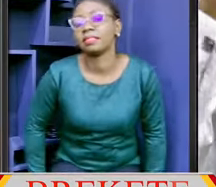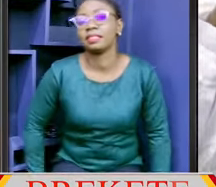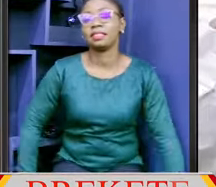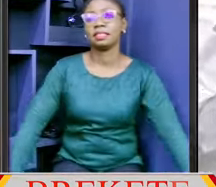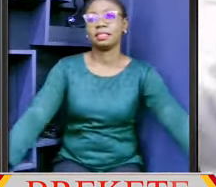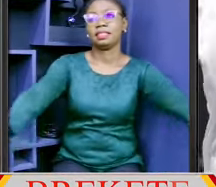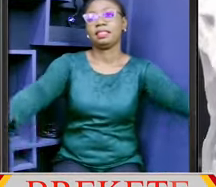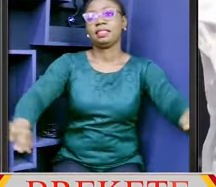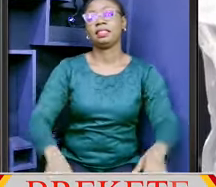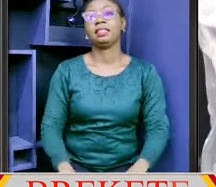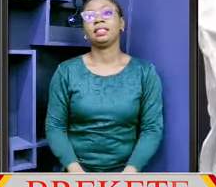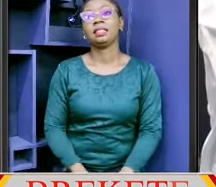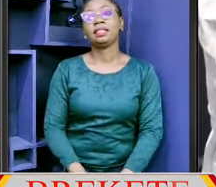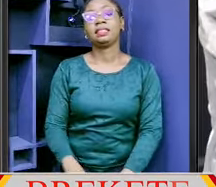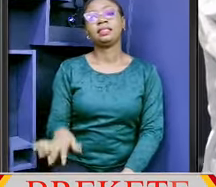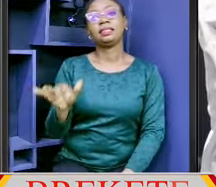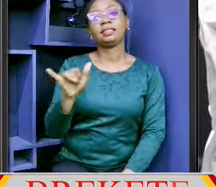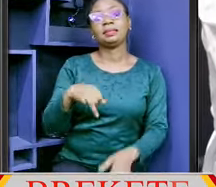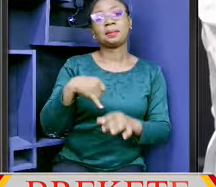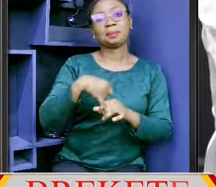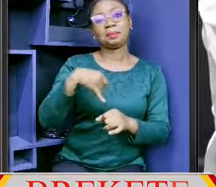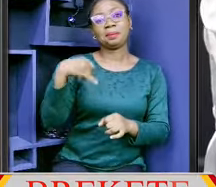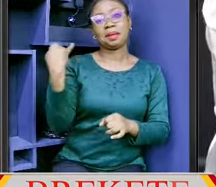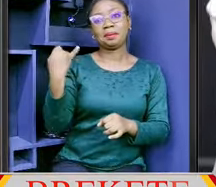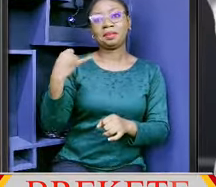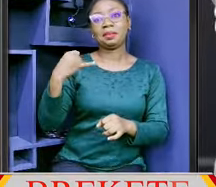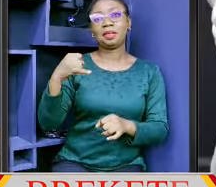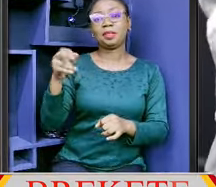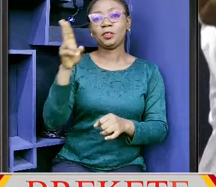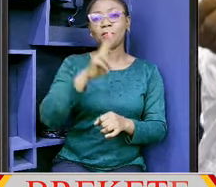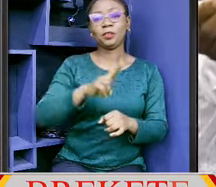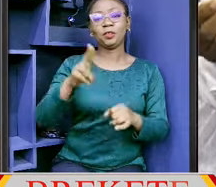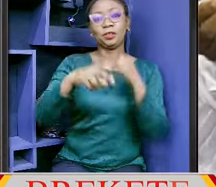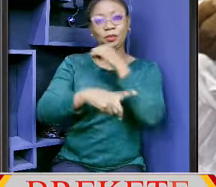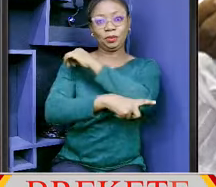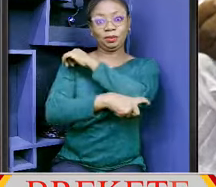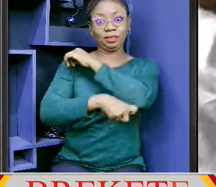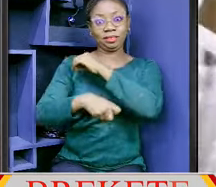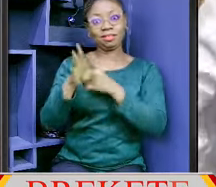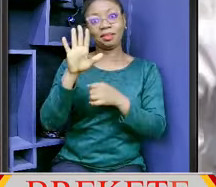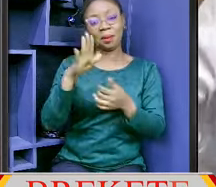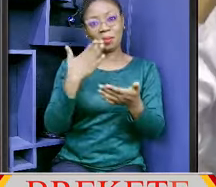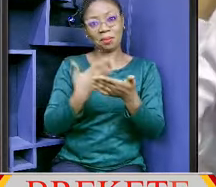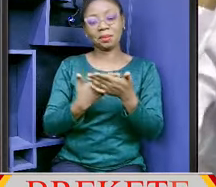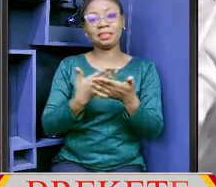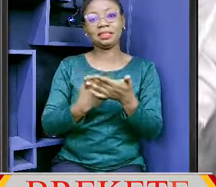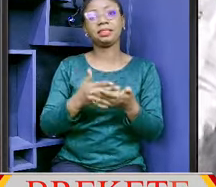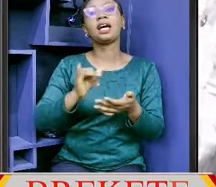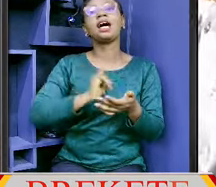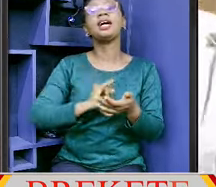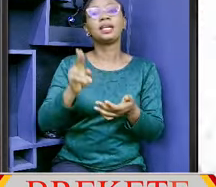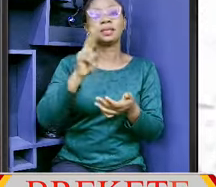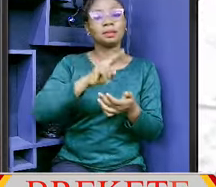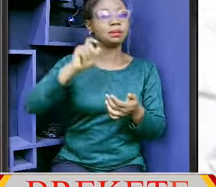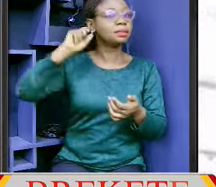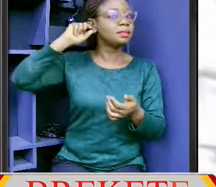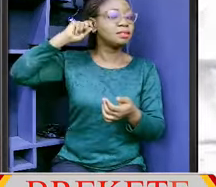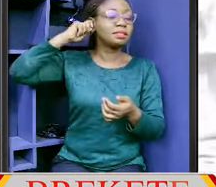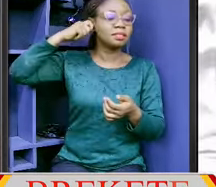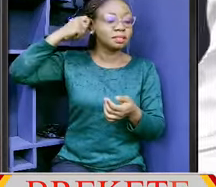biro? The same biro where then they take the thief una money. Now I take, clean my